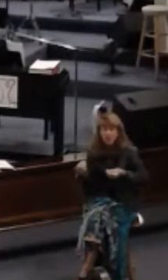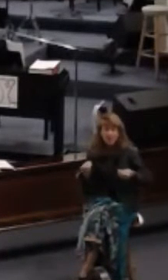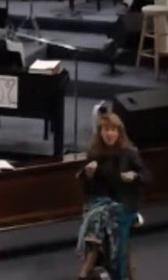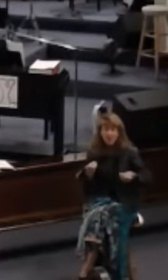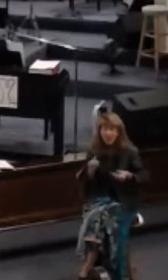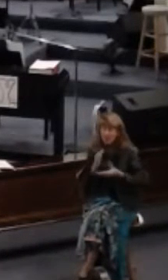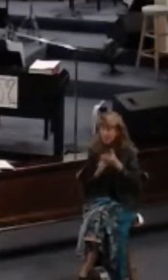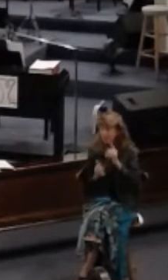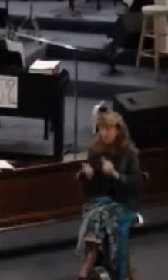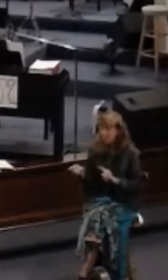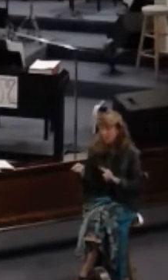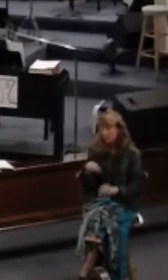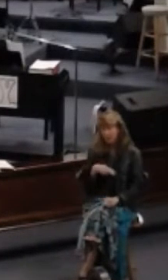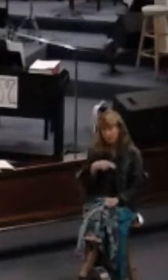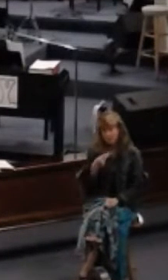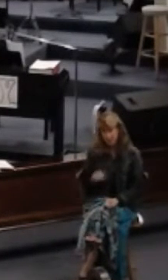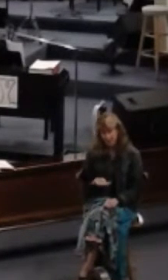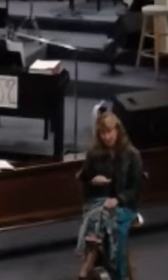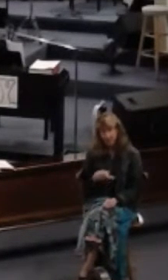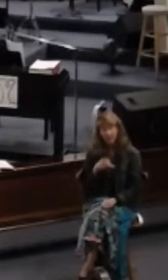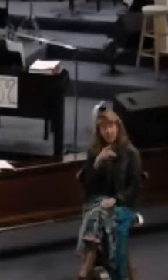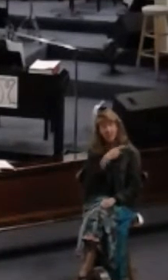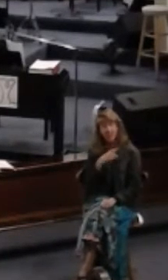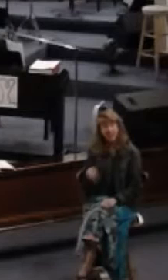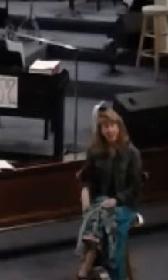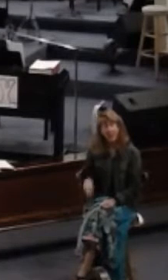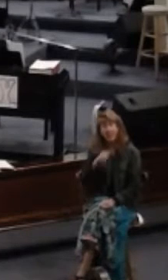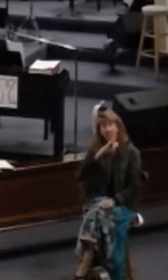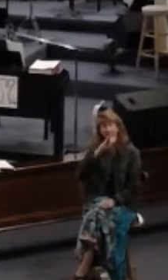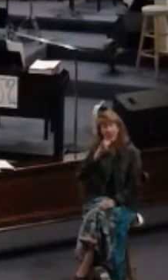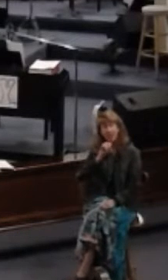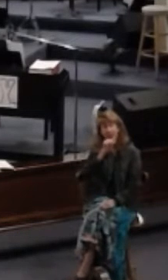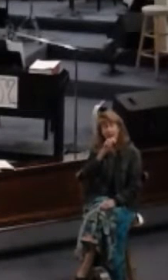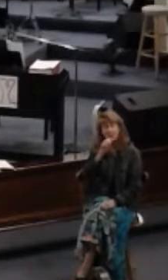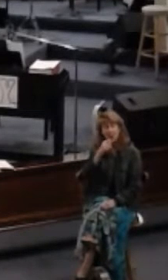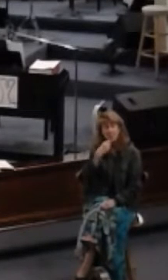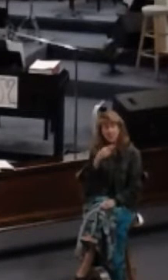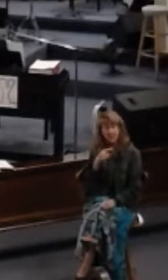upset. The King James translation says that there was some murmuring going on.